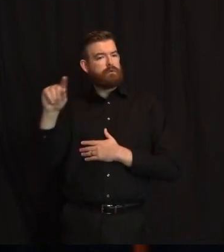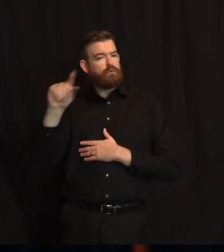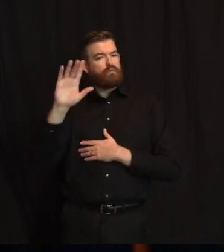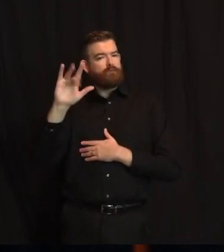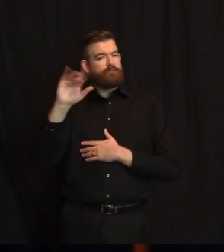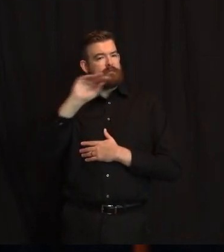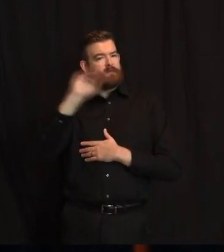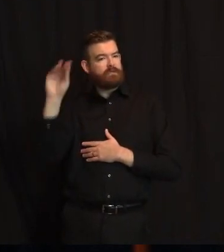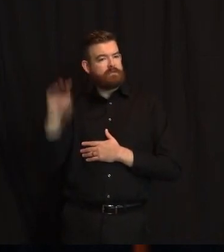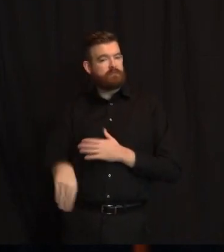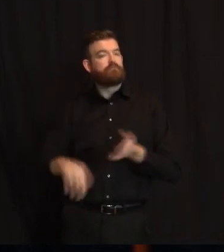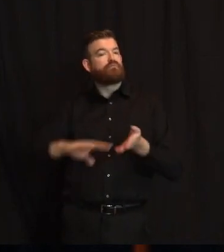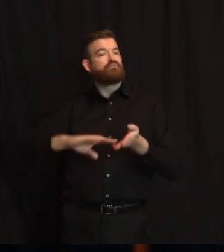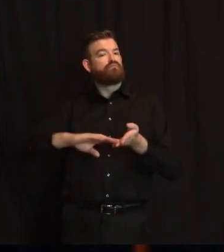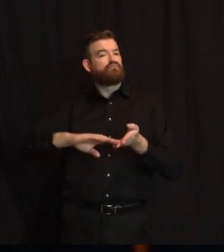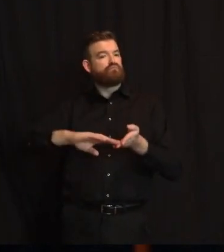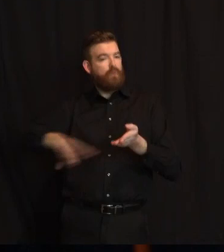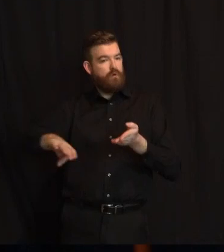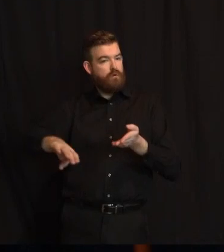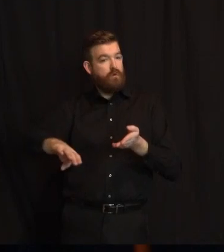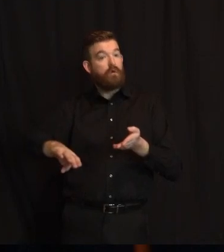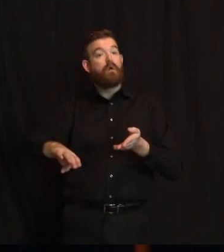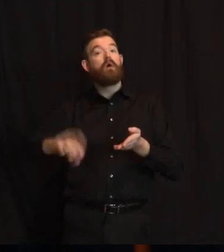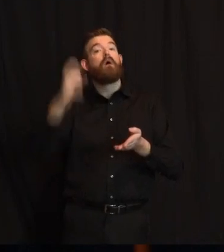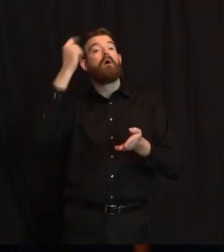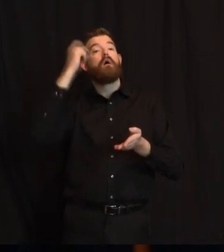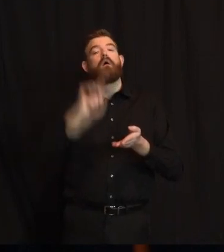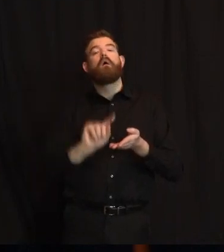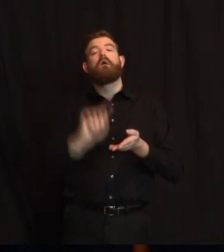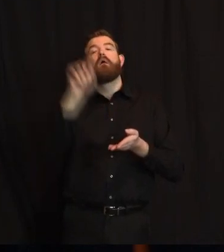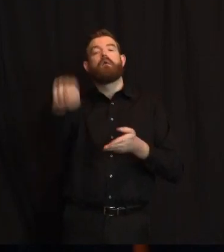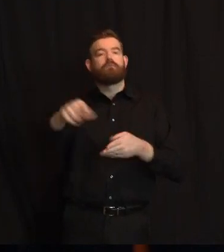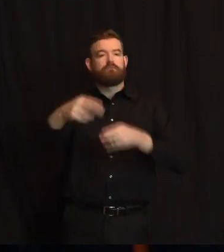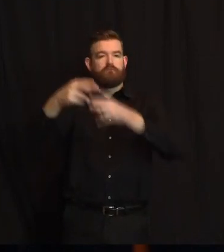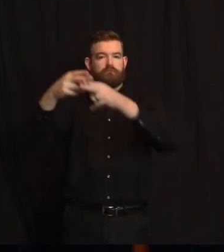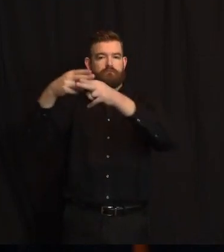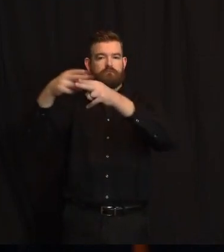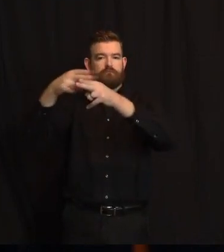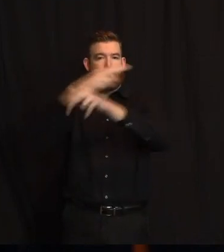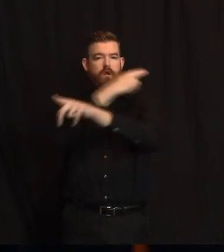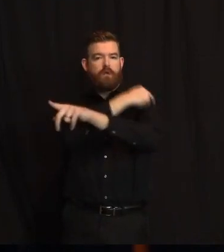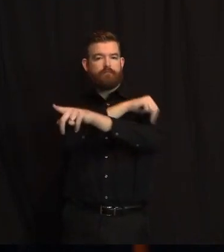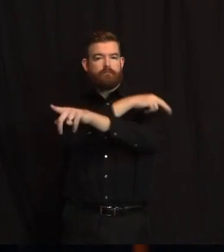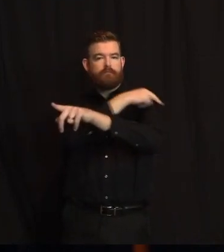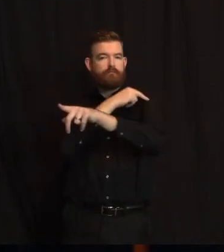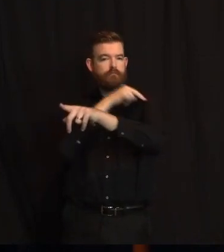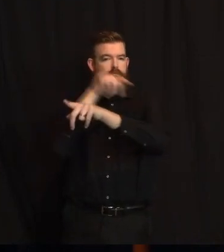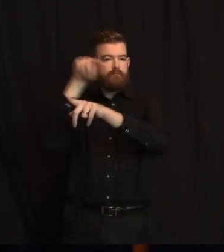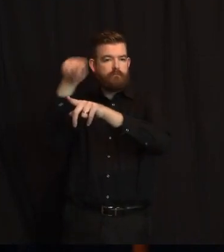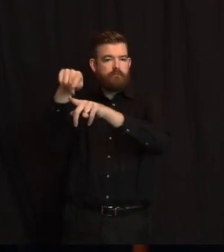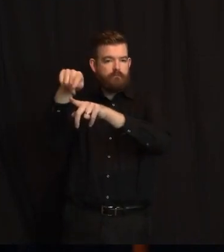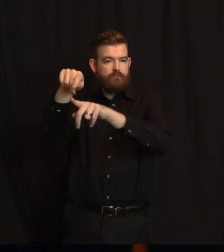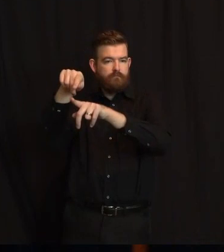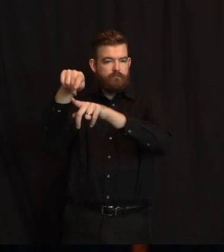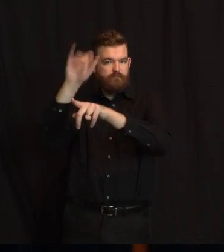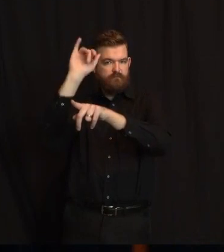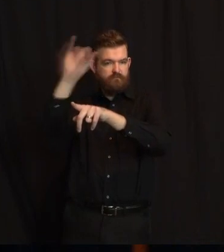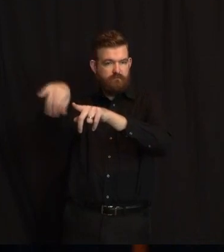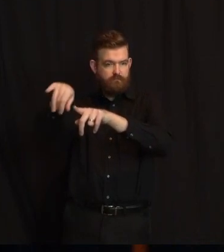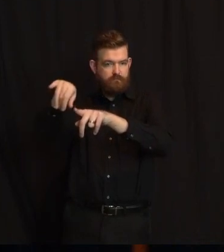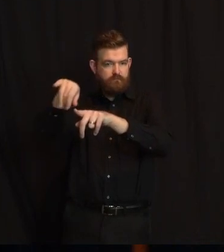the field medical station by this afternoon. And that's exactly what we were hoping to do, was take